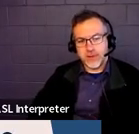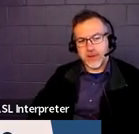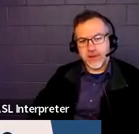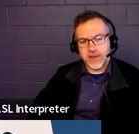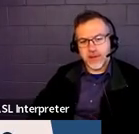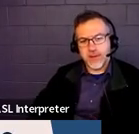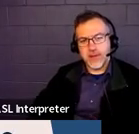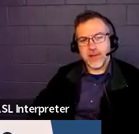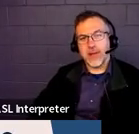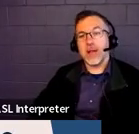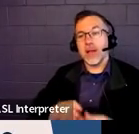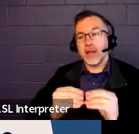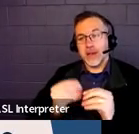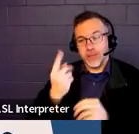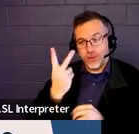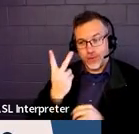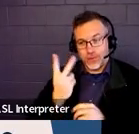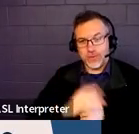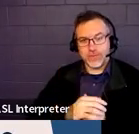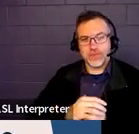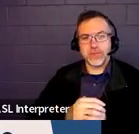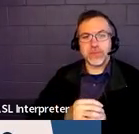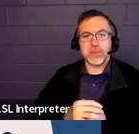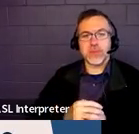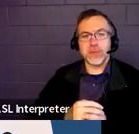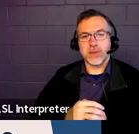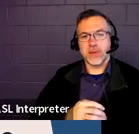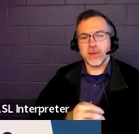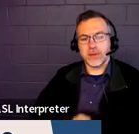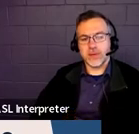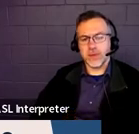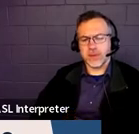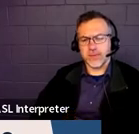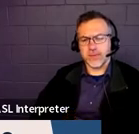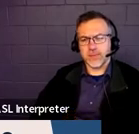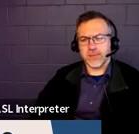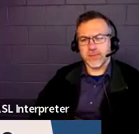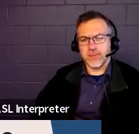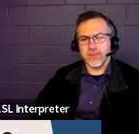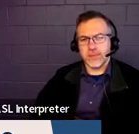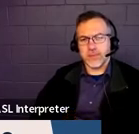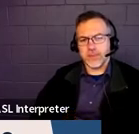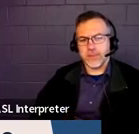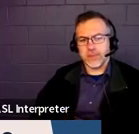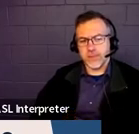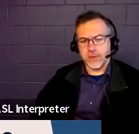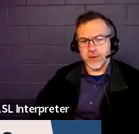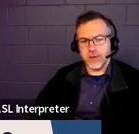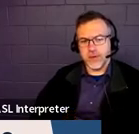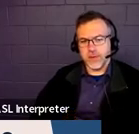Question number 2. Does anyone want to read that for me? And then I'll speak to it.